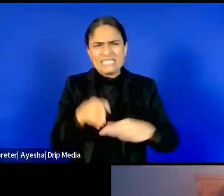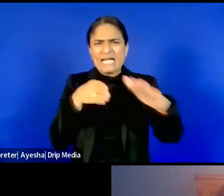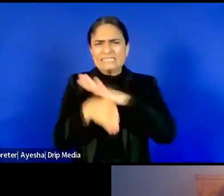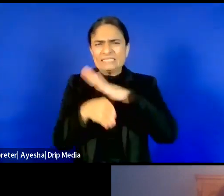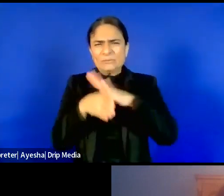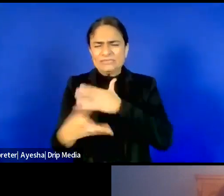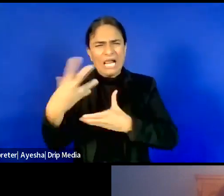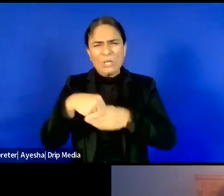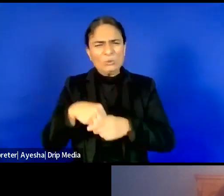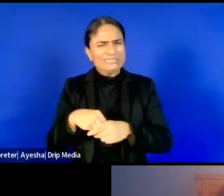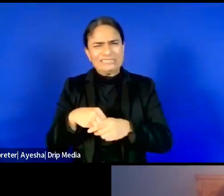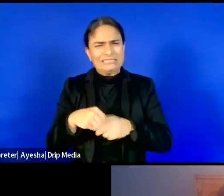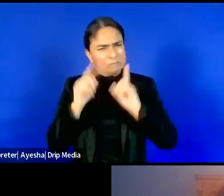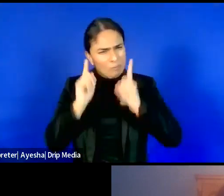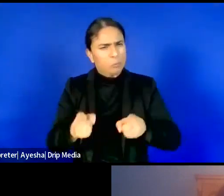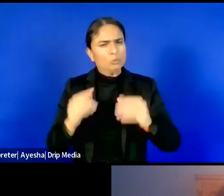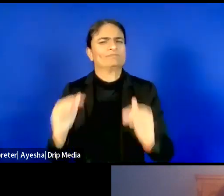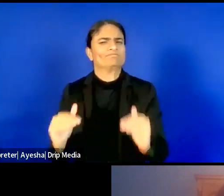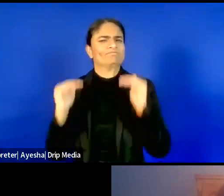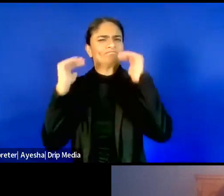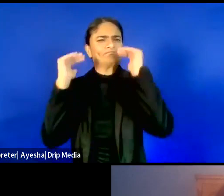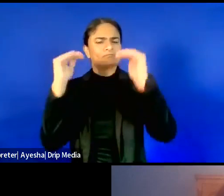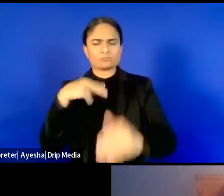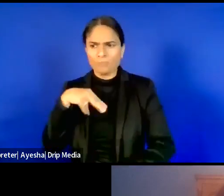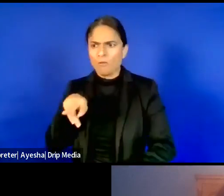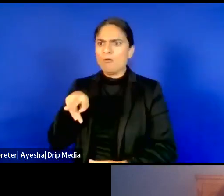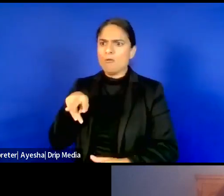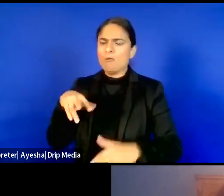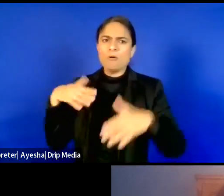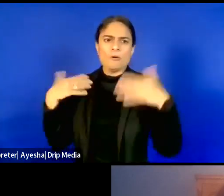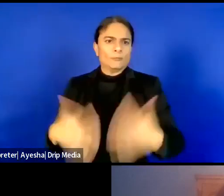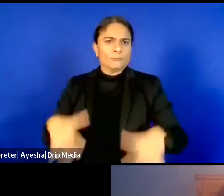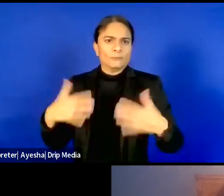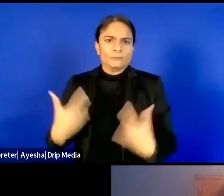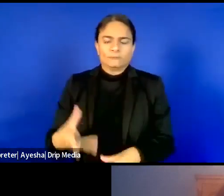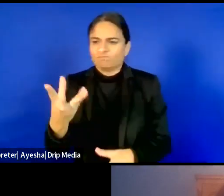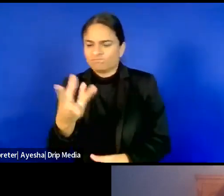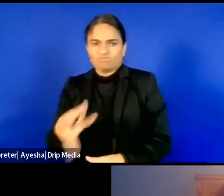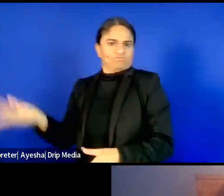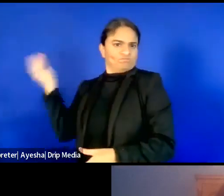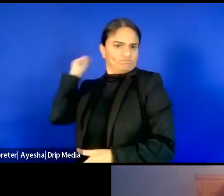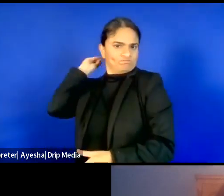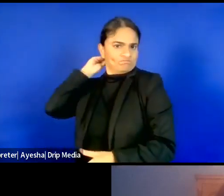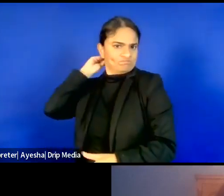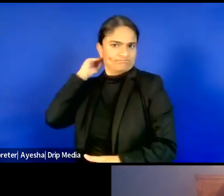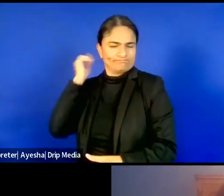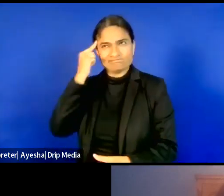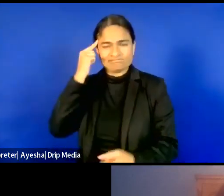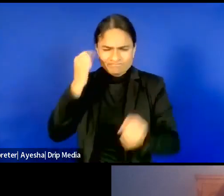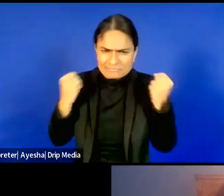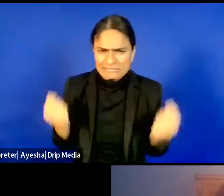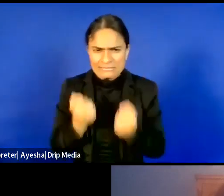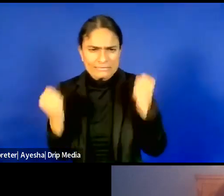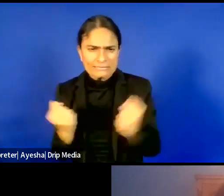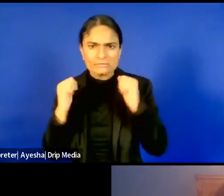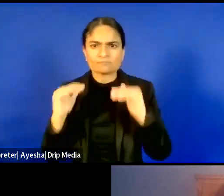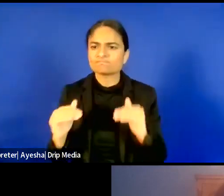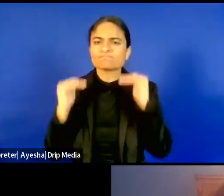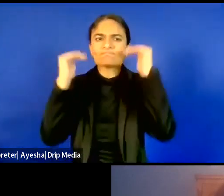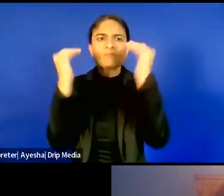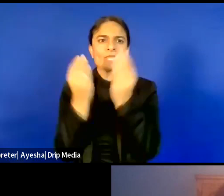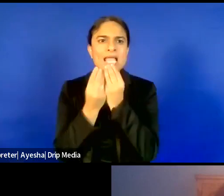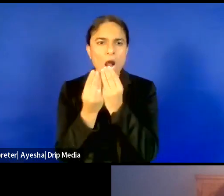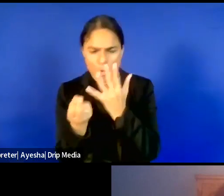knew that we needed to improve and prioritize accessibility for our next conference. So that's why we made